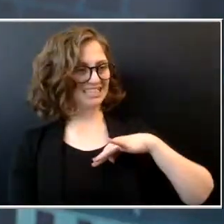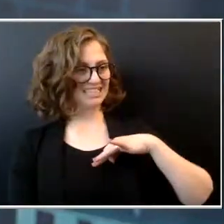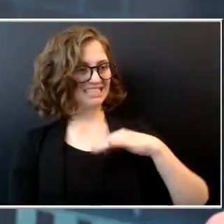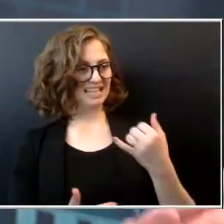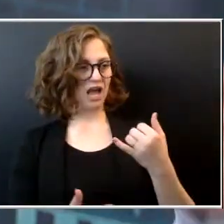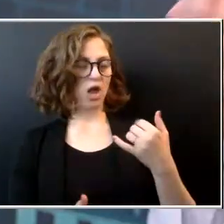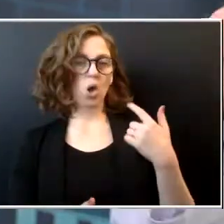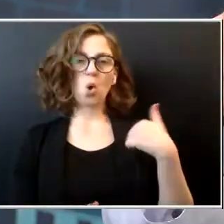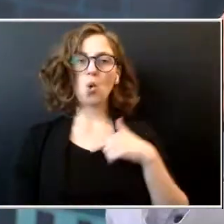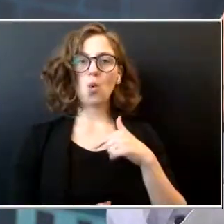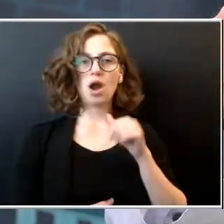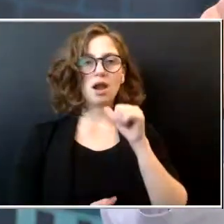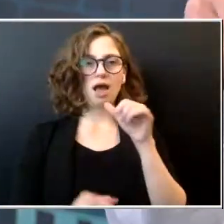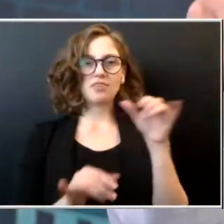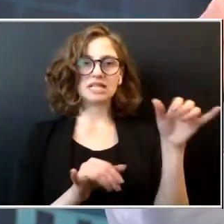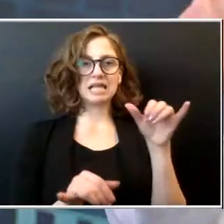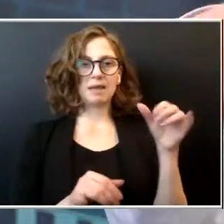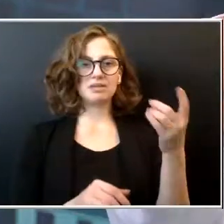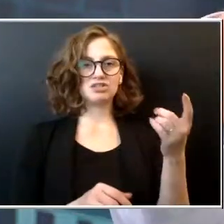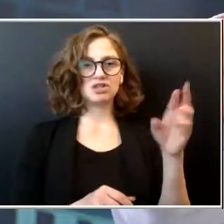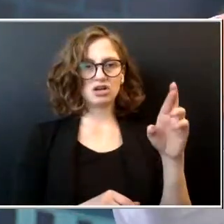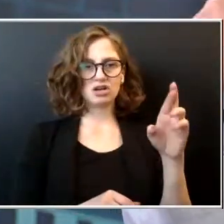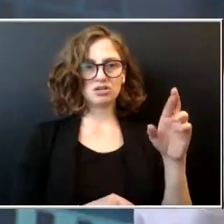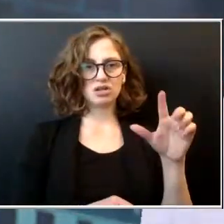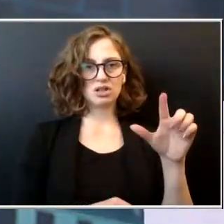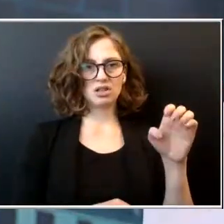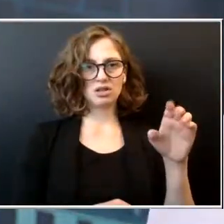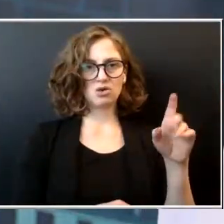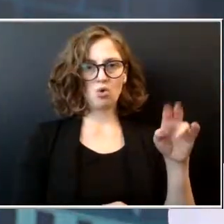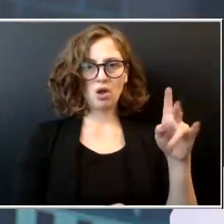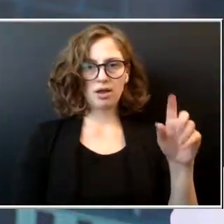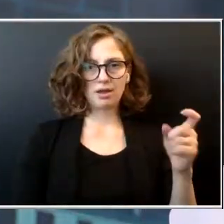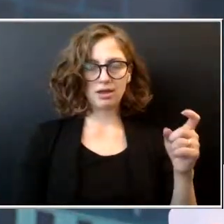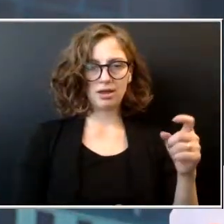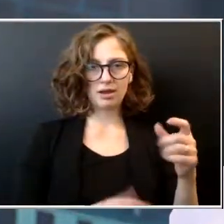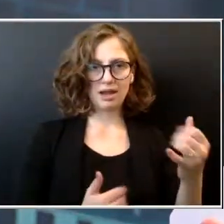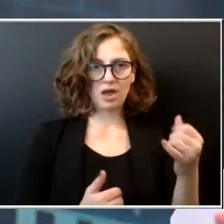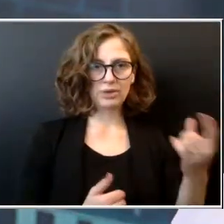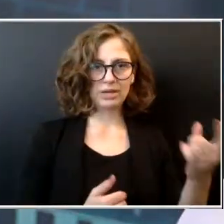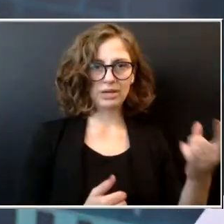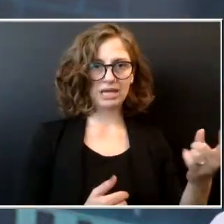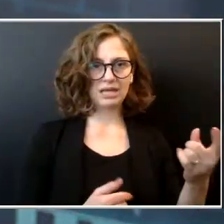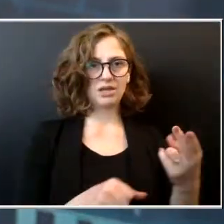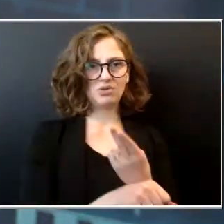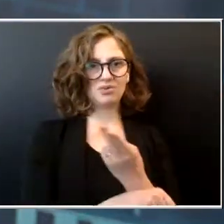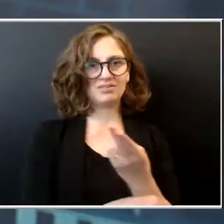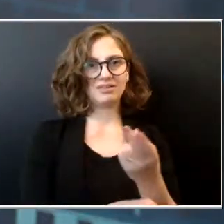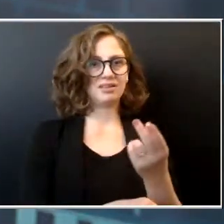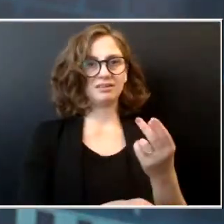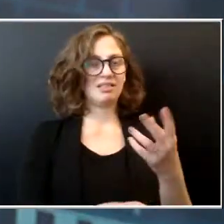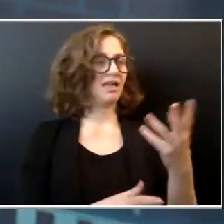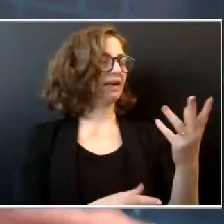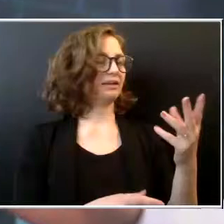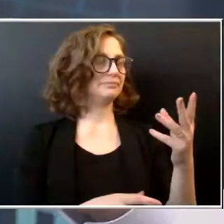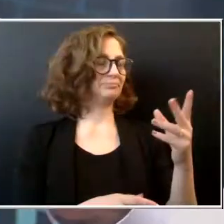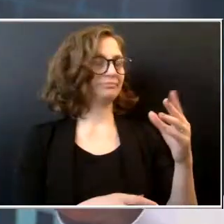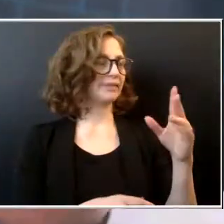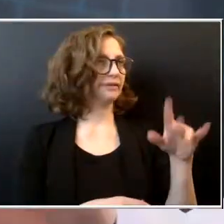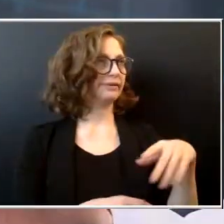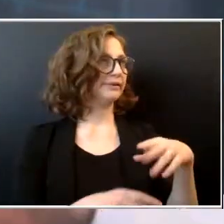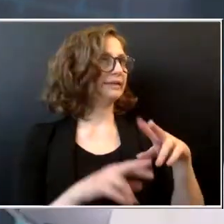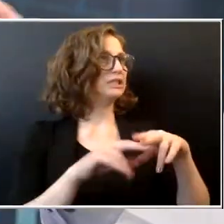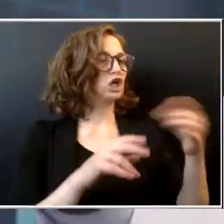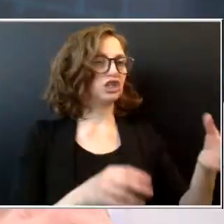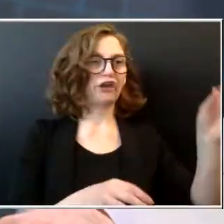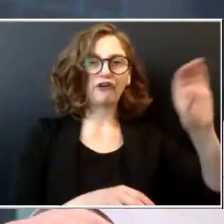I think he just used an upside-down salt shaker with some funny lights and cured pretty much everything in Star Trek. So I think you guys are still a